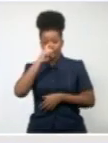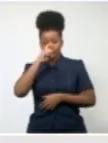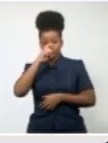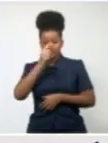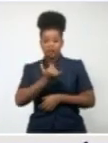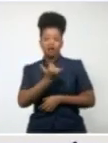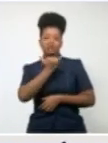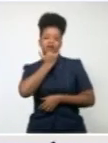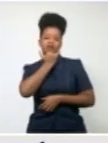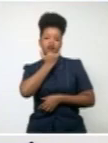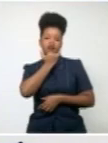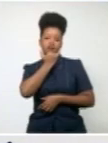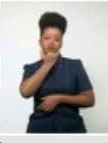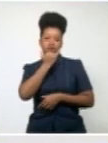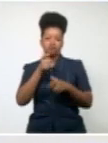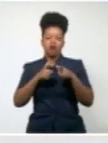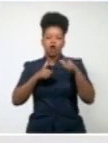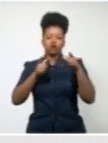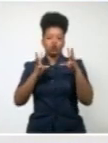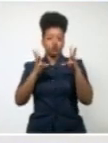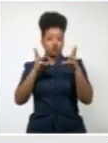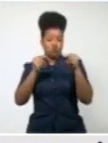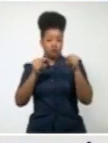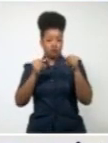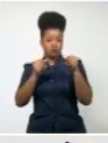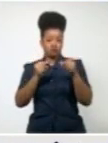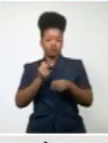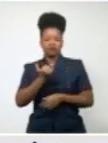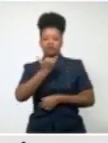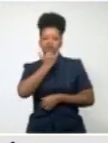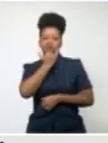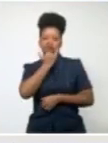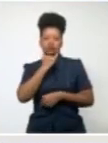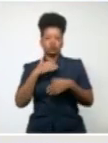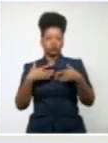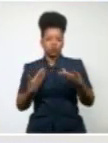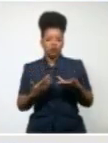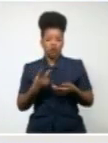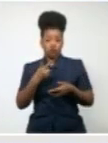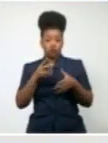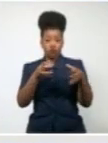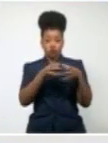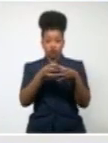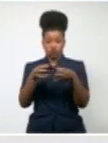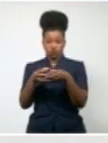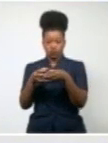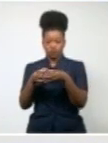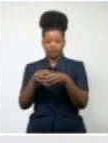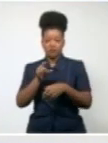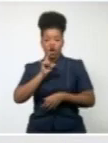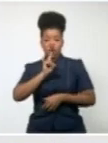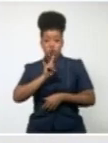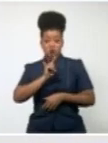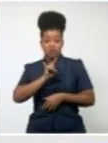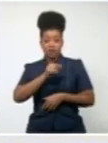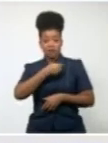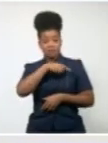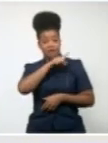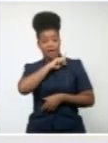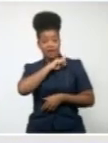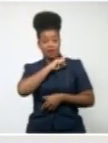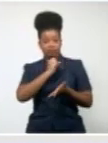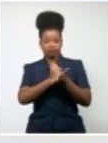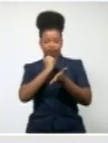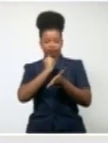The age groups most affected, there are 2 cases of the 9